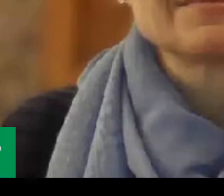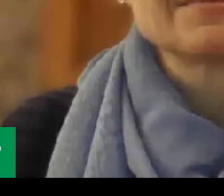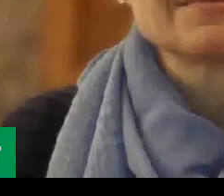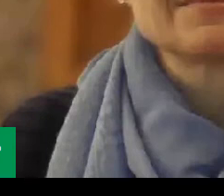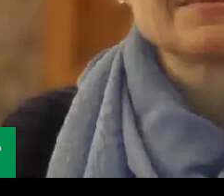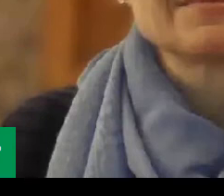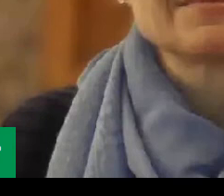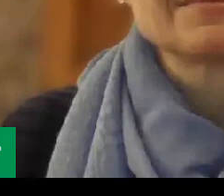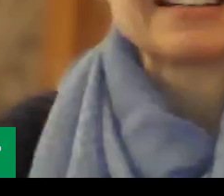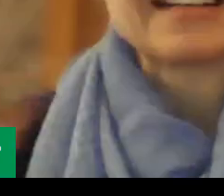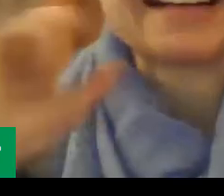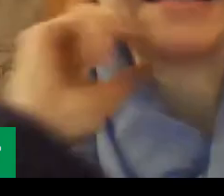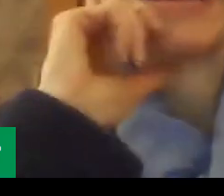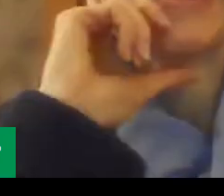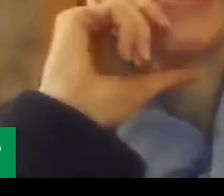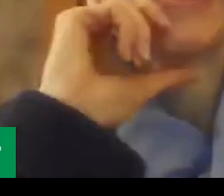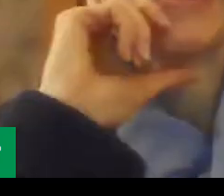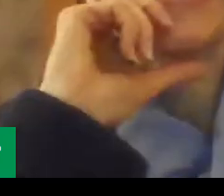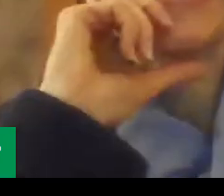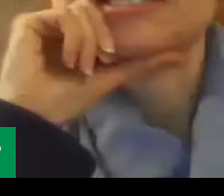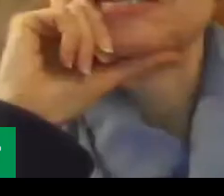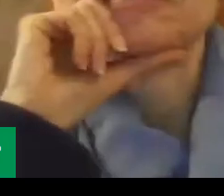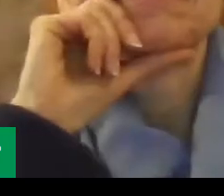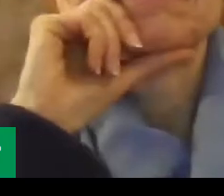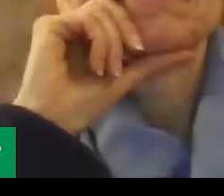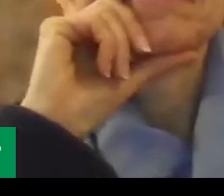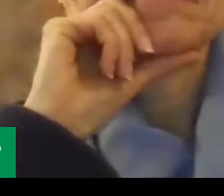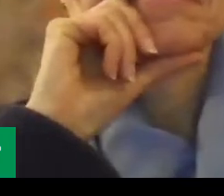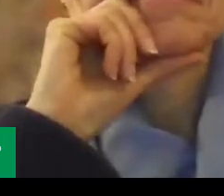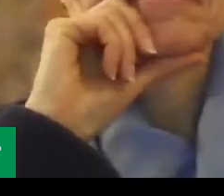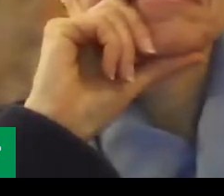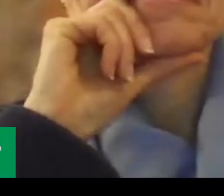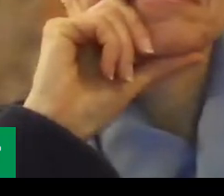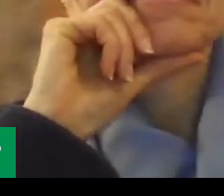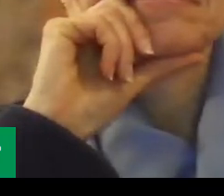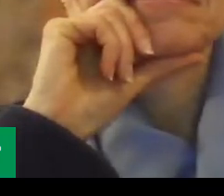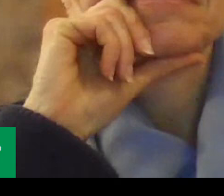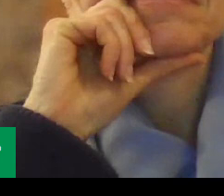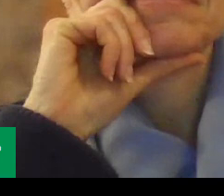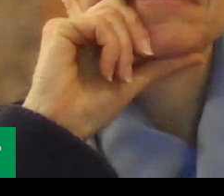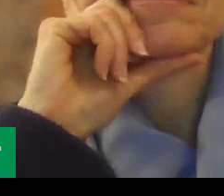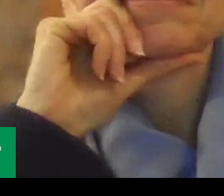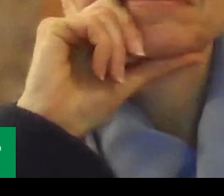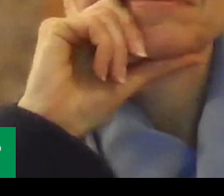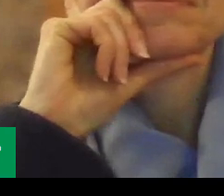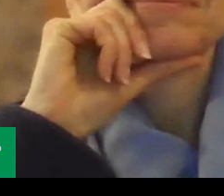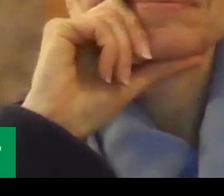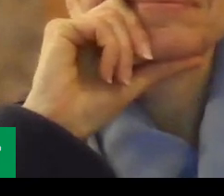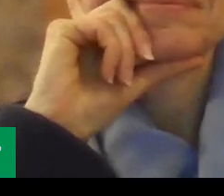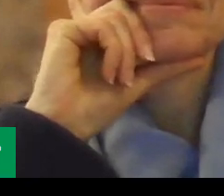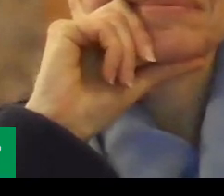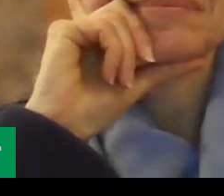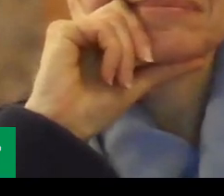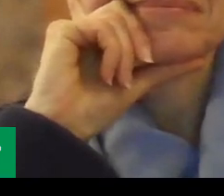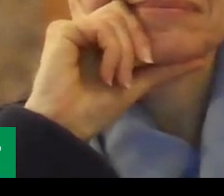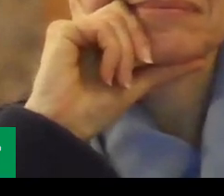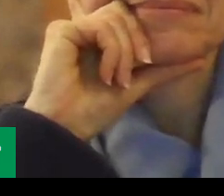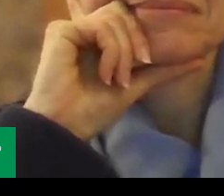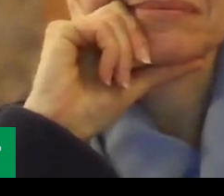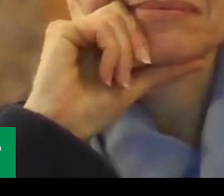Andrea, do you have anything to add to that? I will just say, yeah, I mean, we usually when we